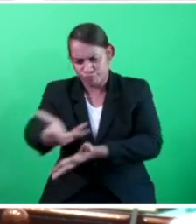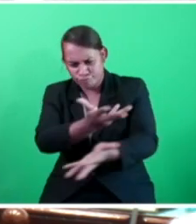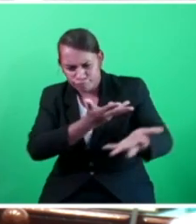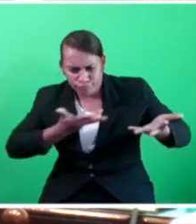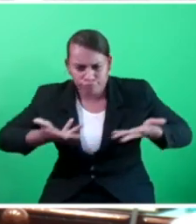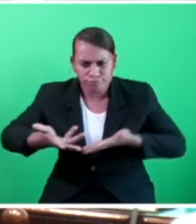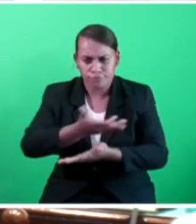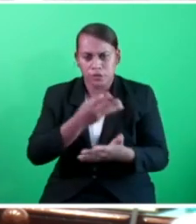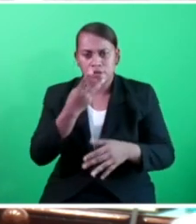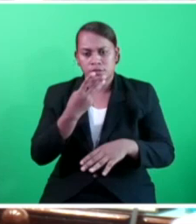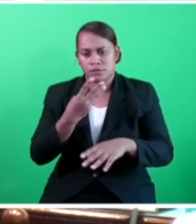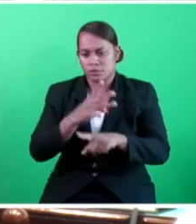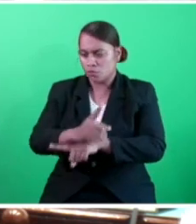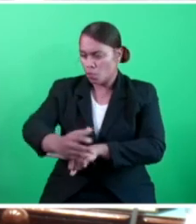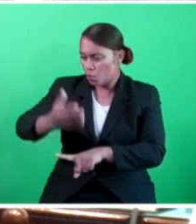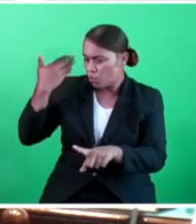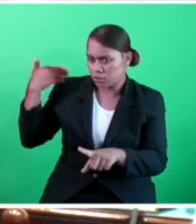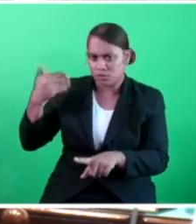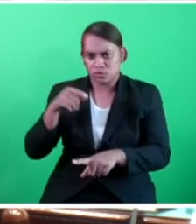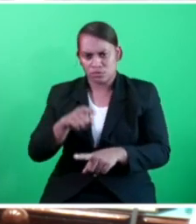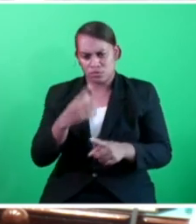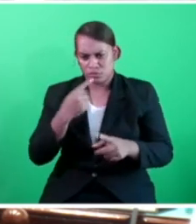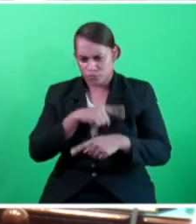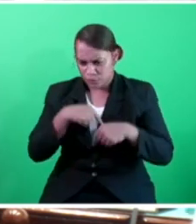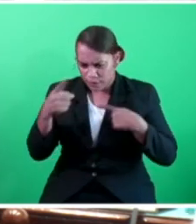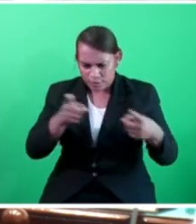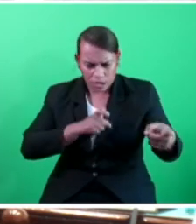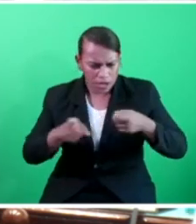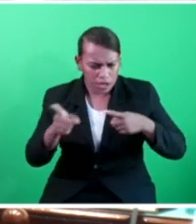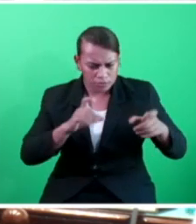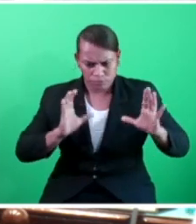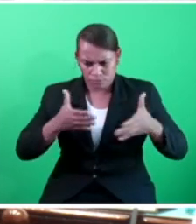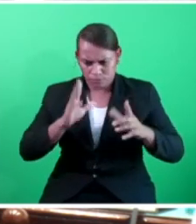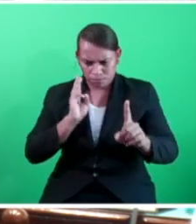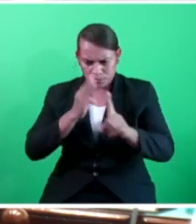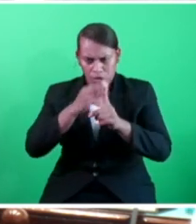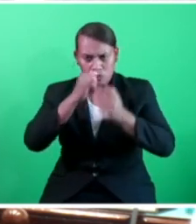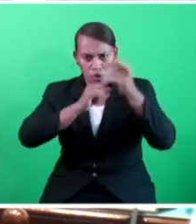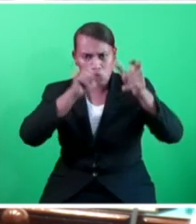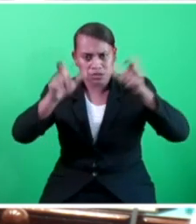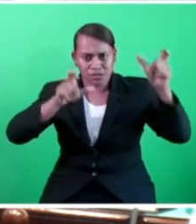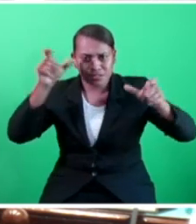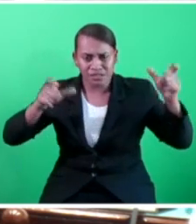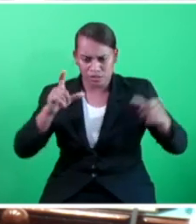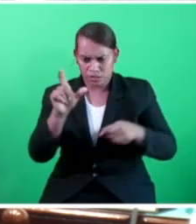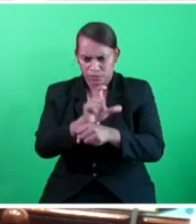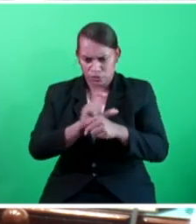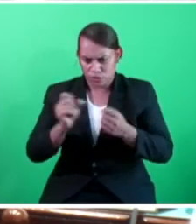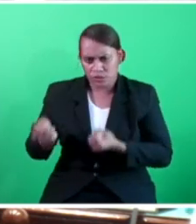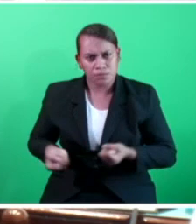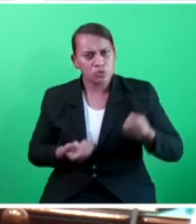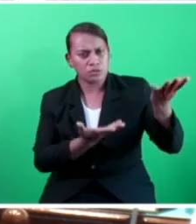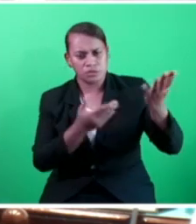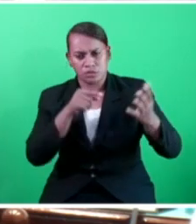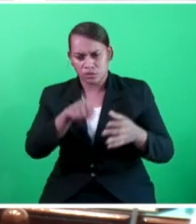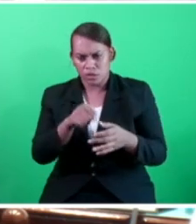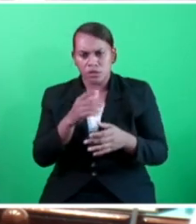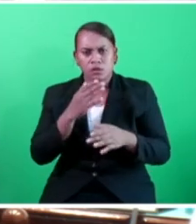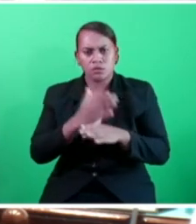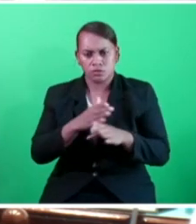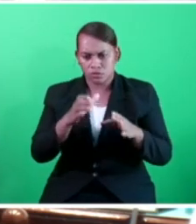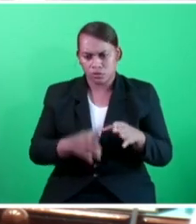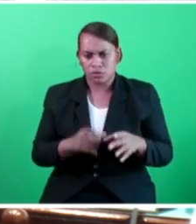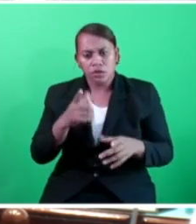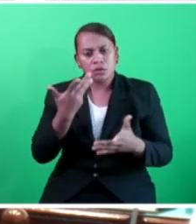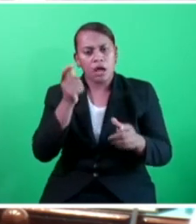invited all the major stakeholders, chemical suppliers like ECHEM, hardware companies,